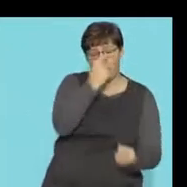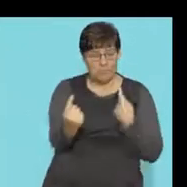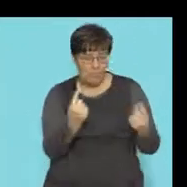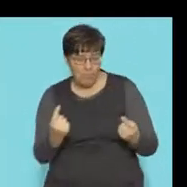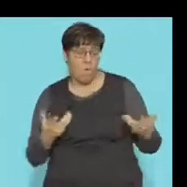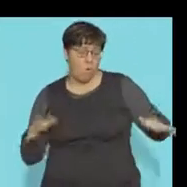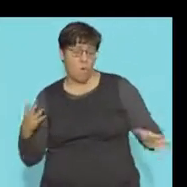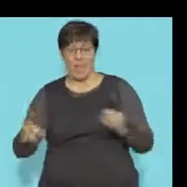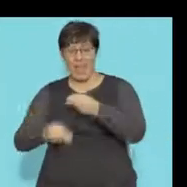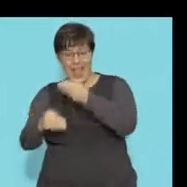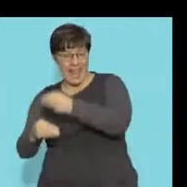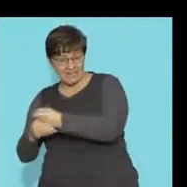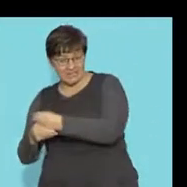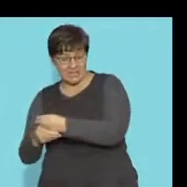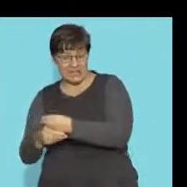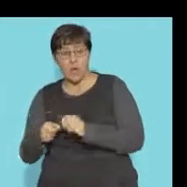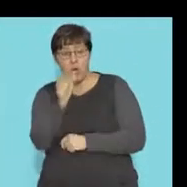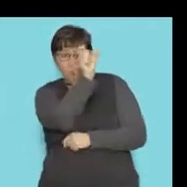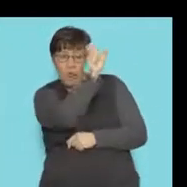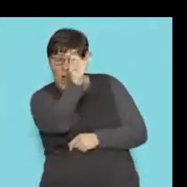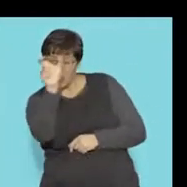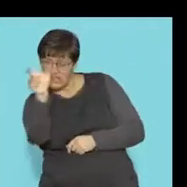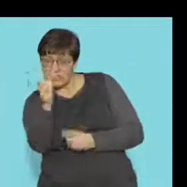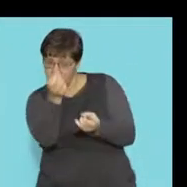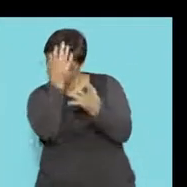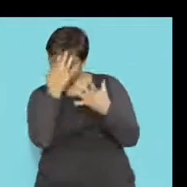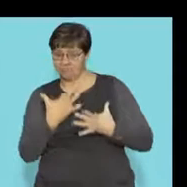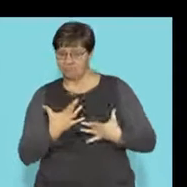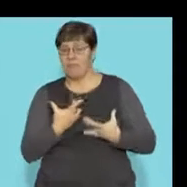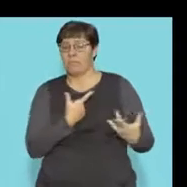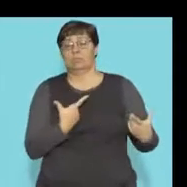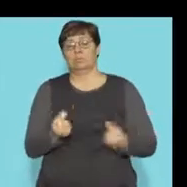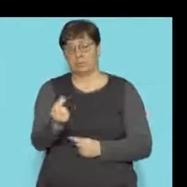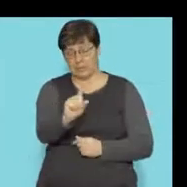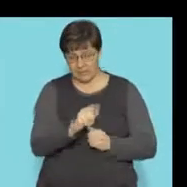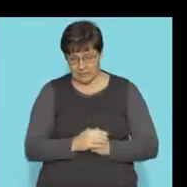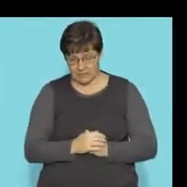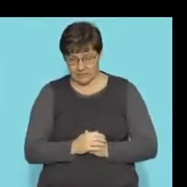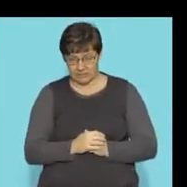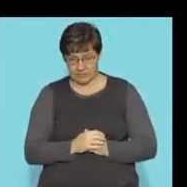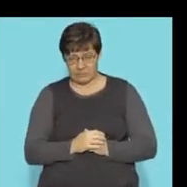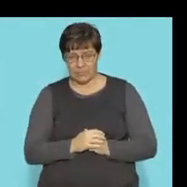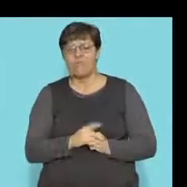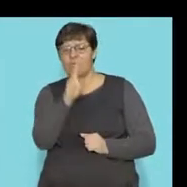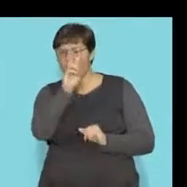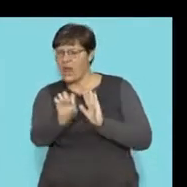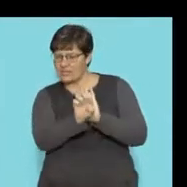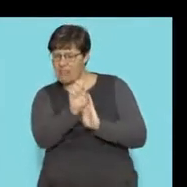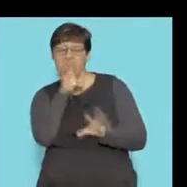other, adding. Just the words of the question give us a lot of direction, but we'll get more into that as we look at